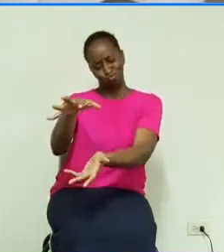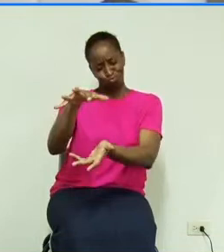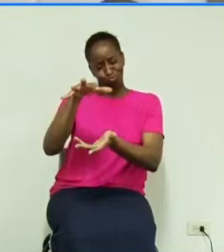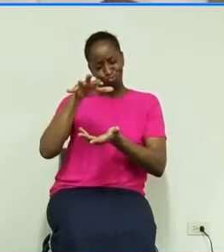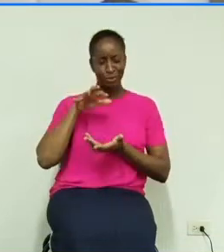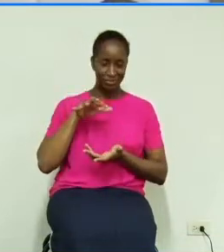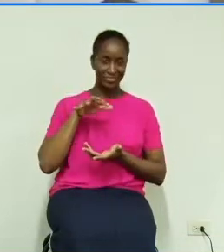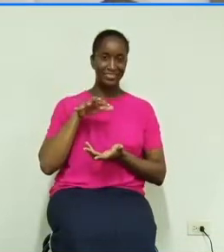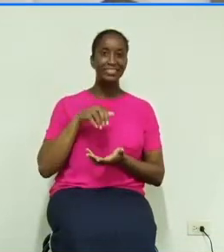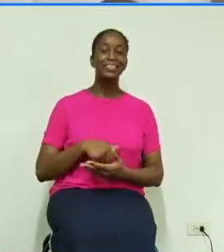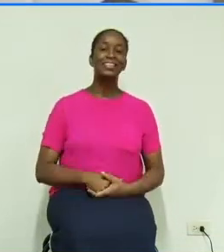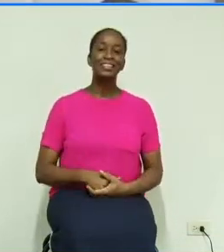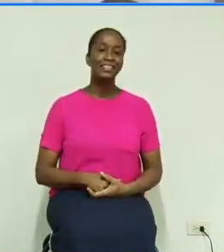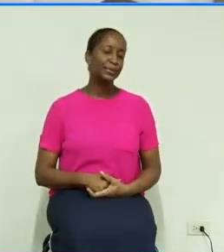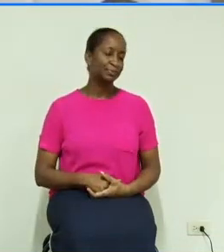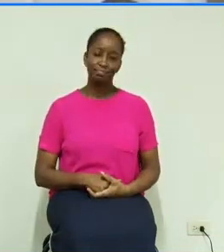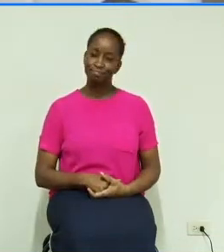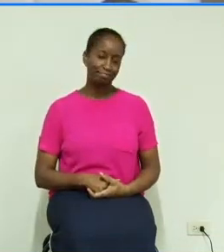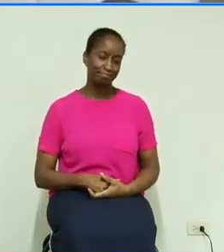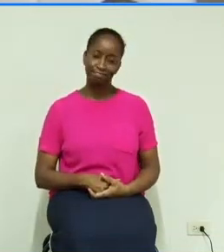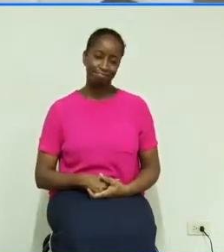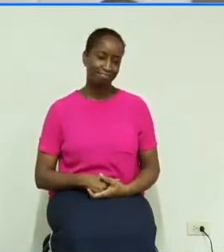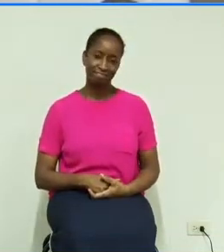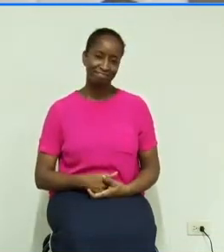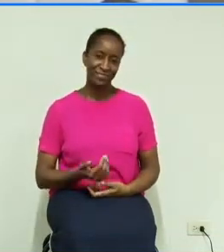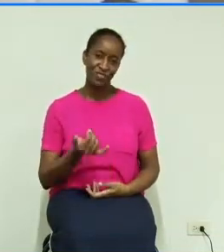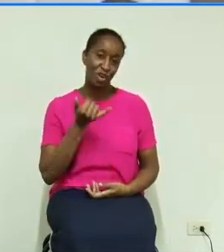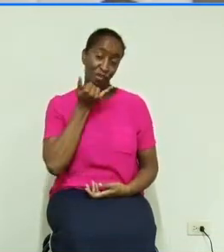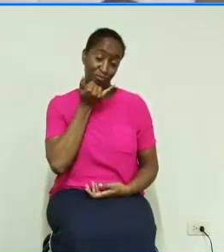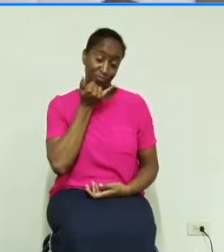to the media and perhaps to the Leader of the Opposition.